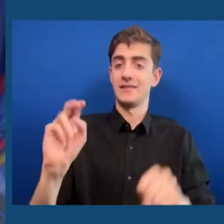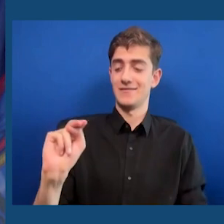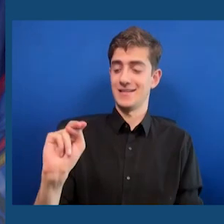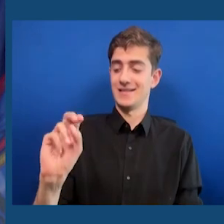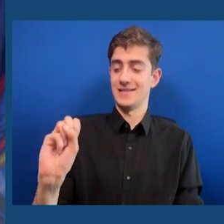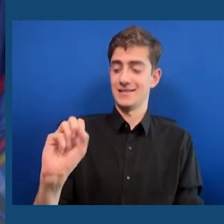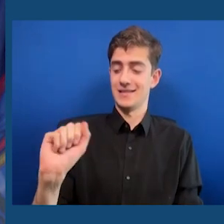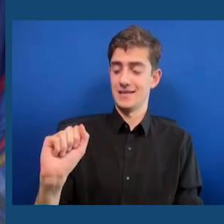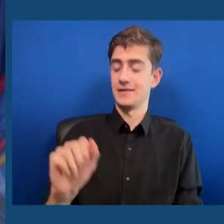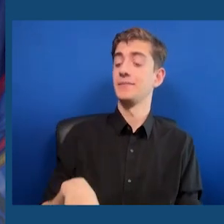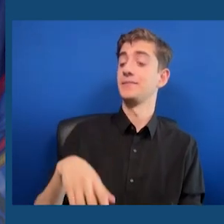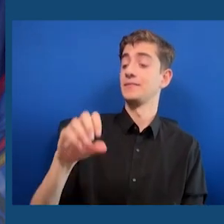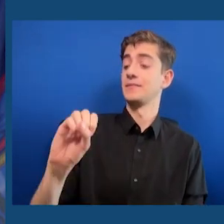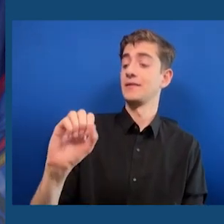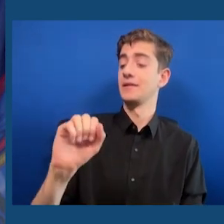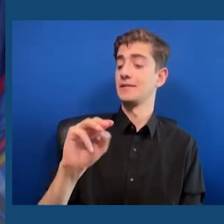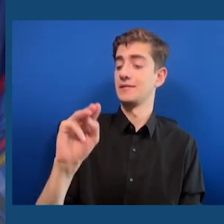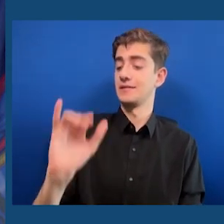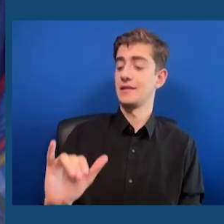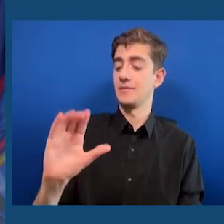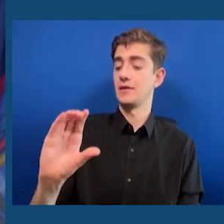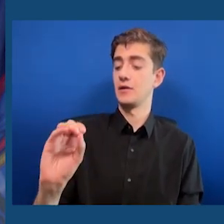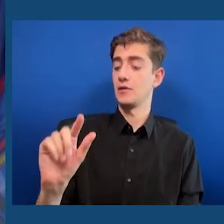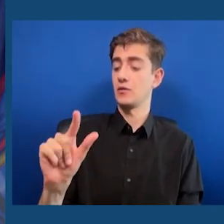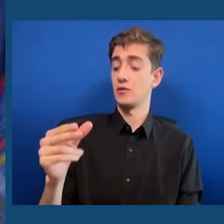Sammy Collado.